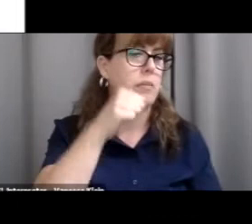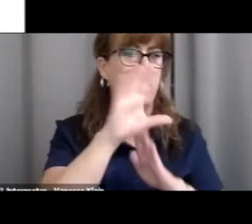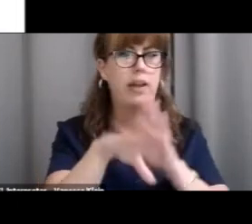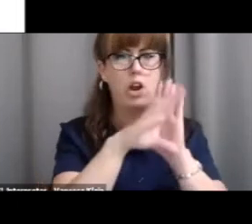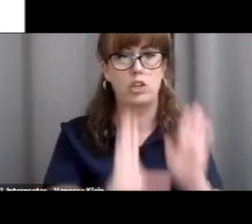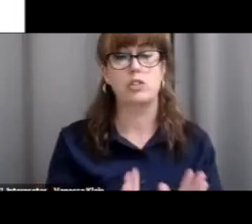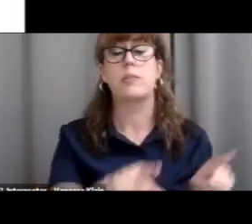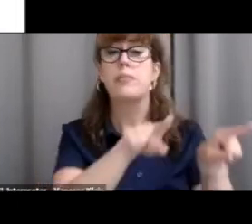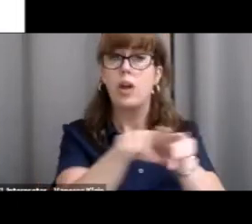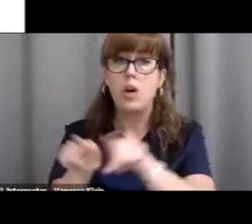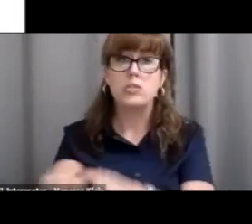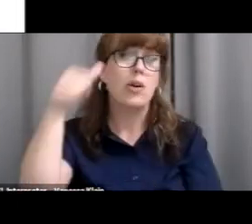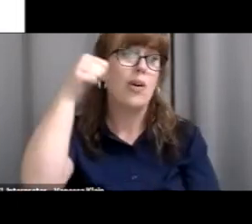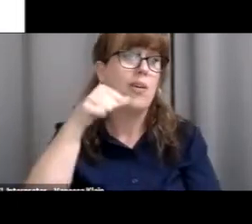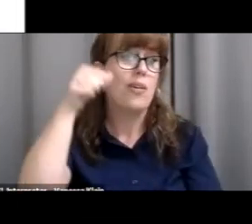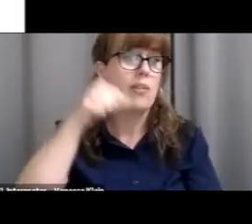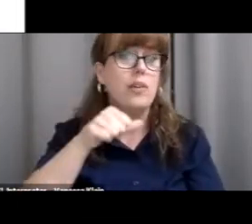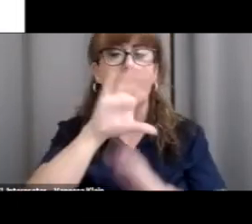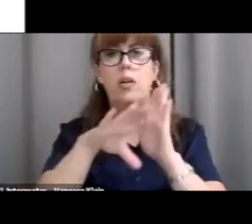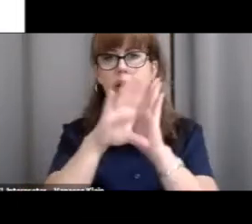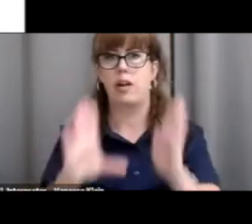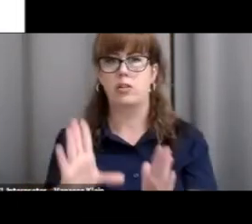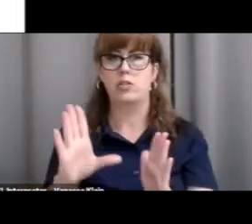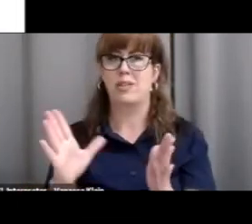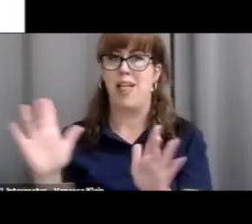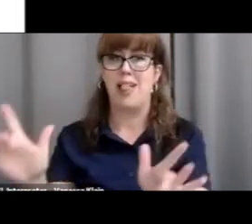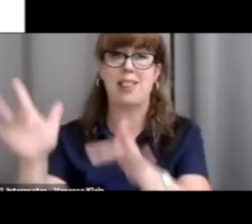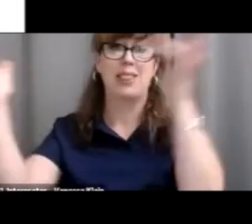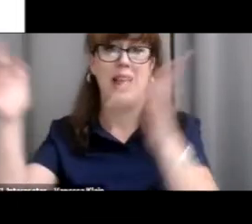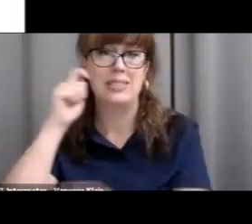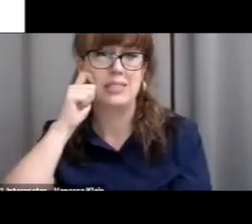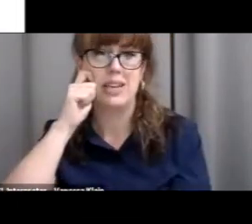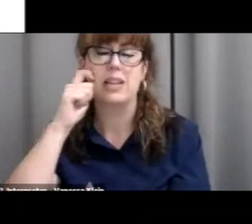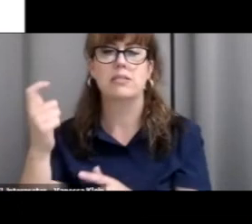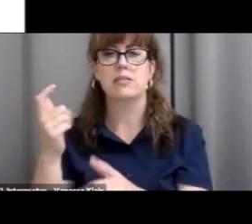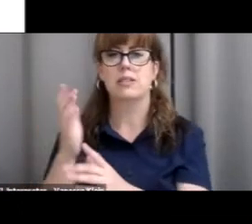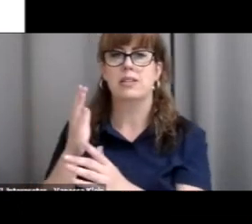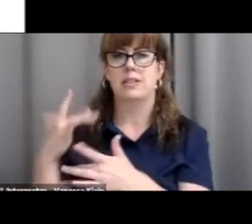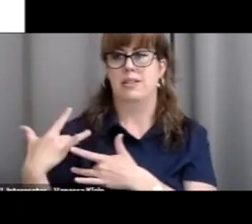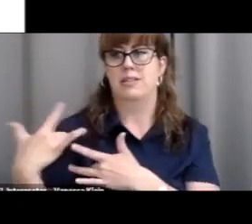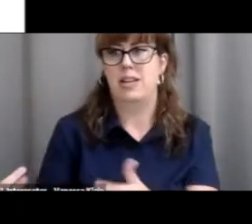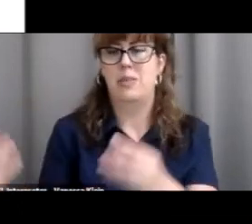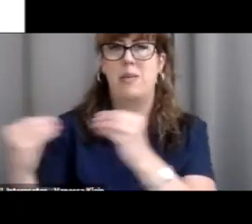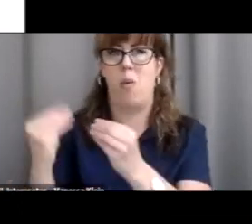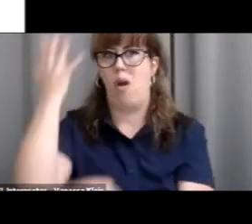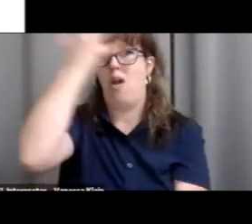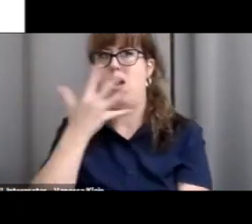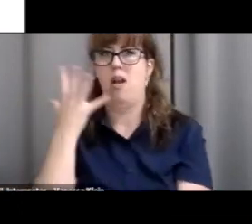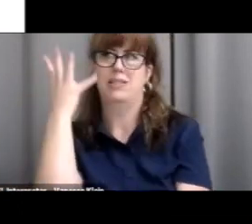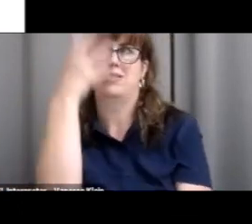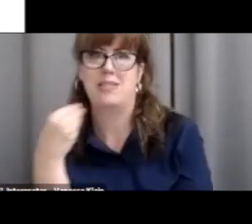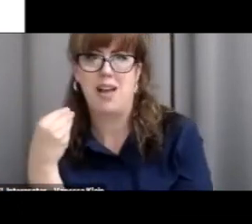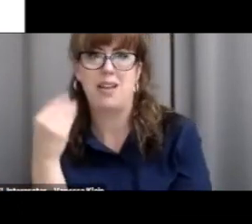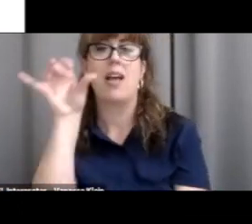Female characters with light skin tones are more likely to be stunning / better than average looking. So again, this is the idea